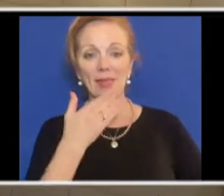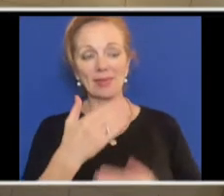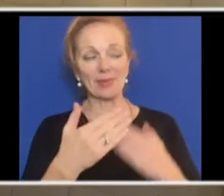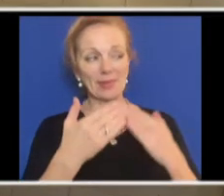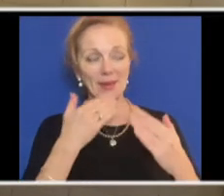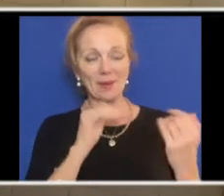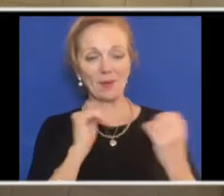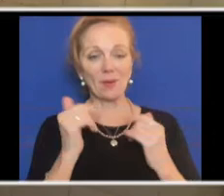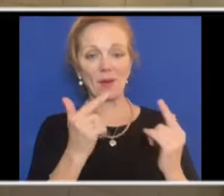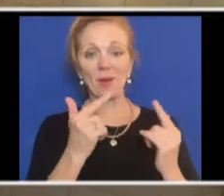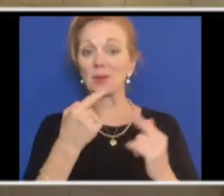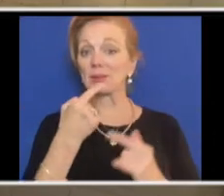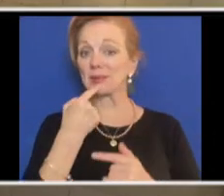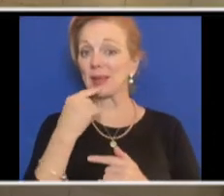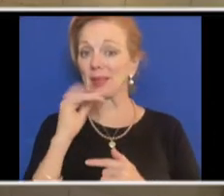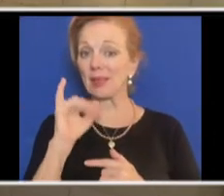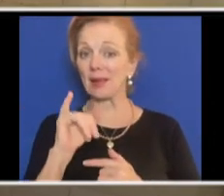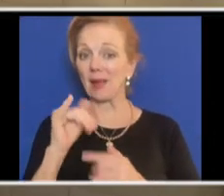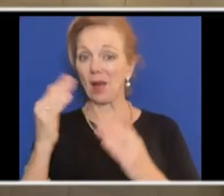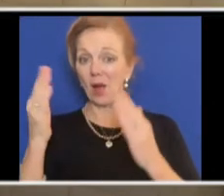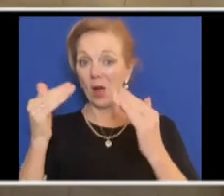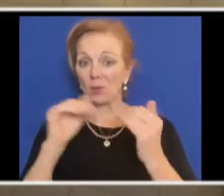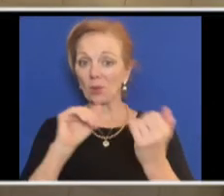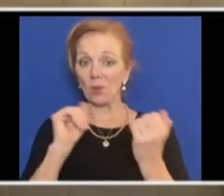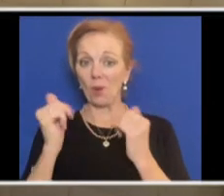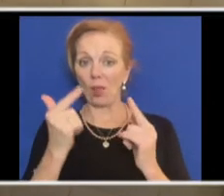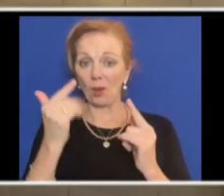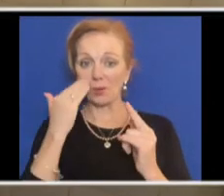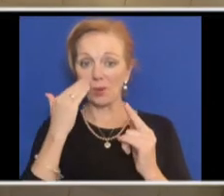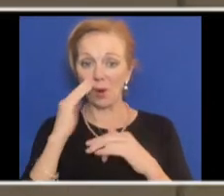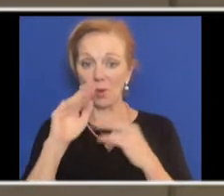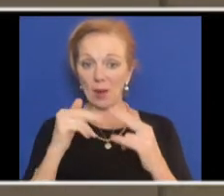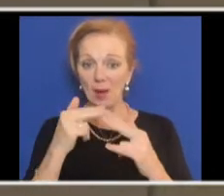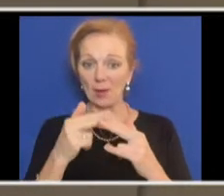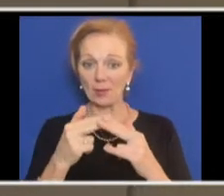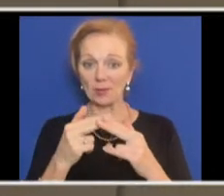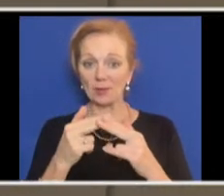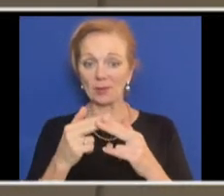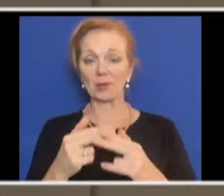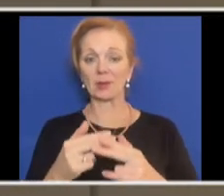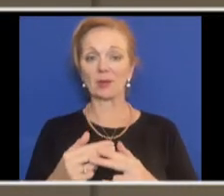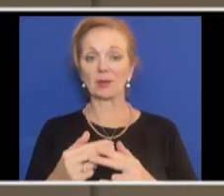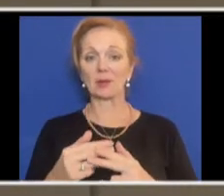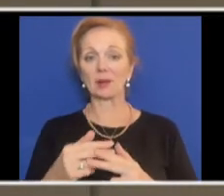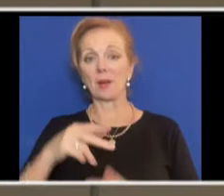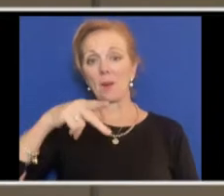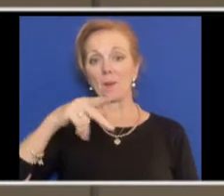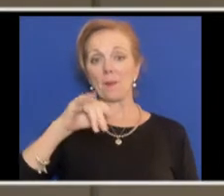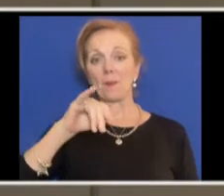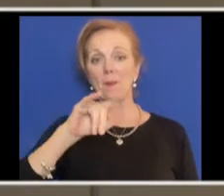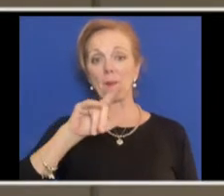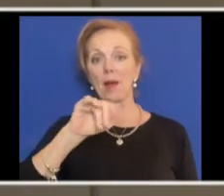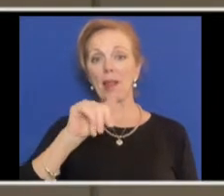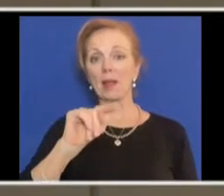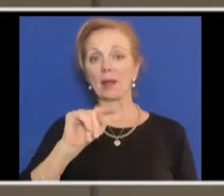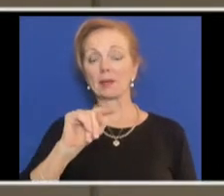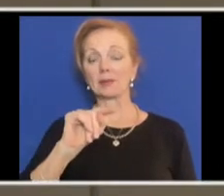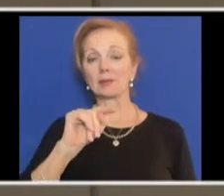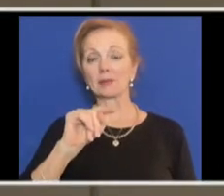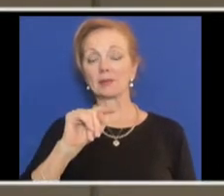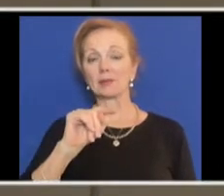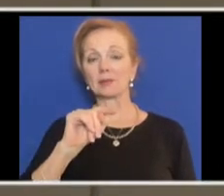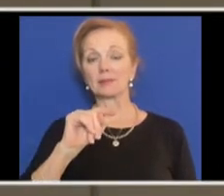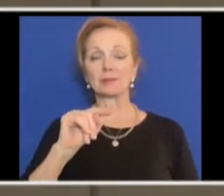I was just going to say and I hope you all know about the the pilot in Hidden Valley to help